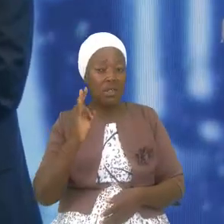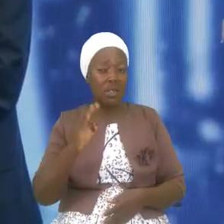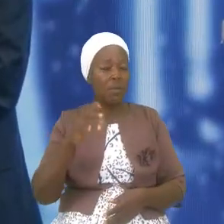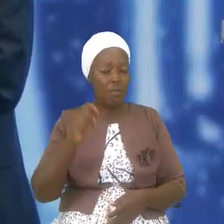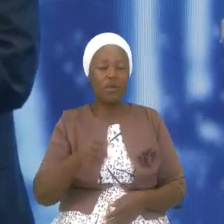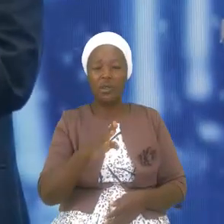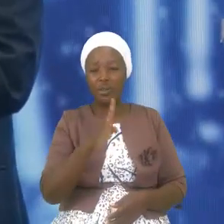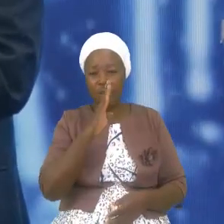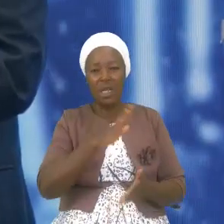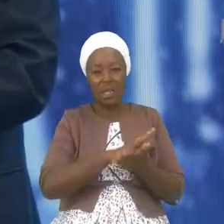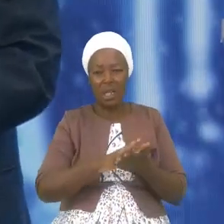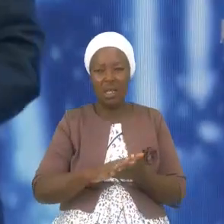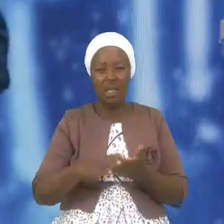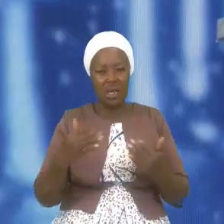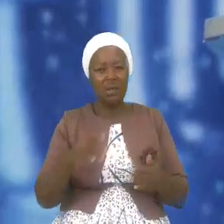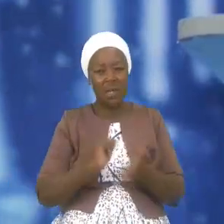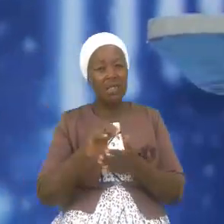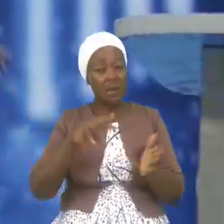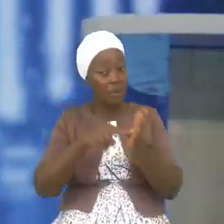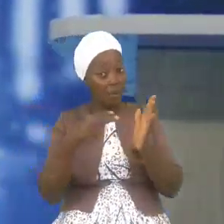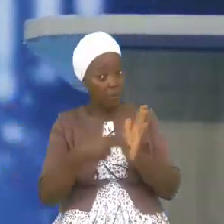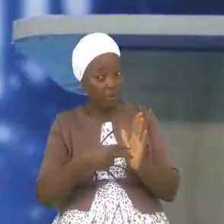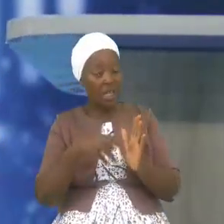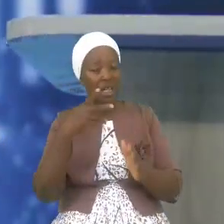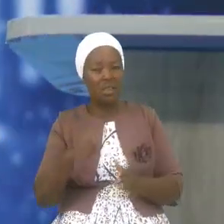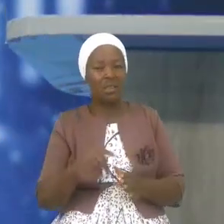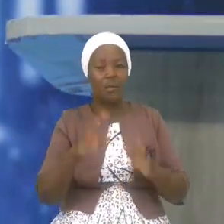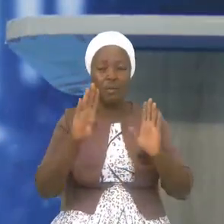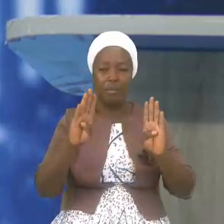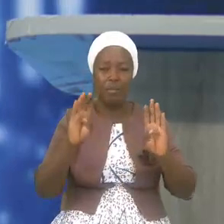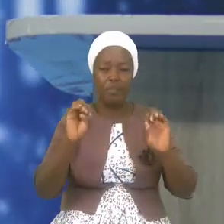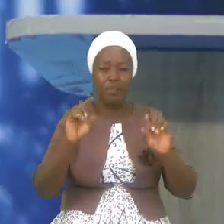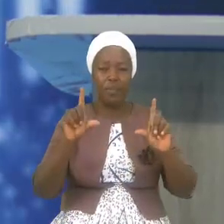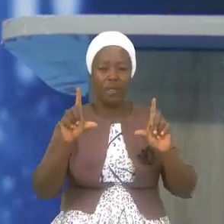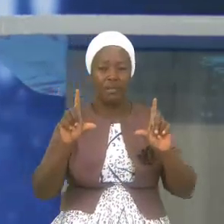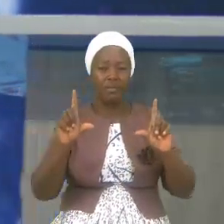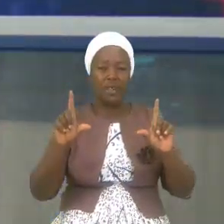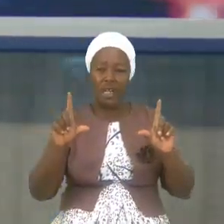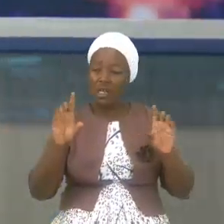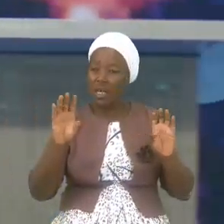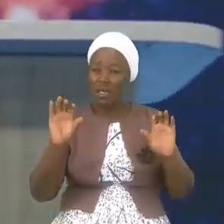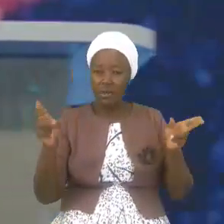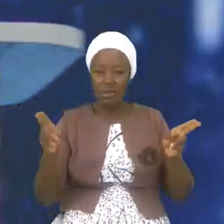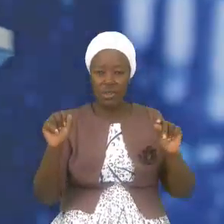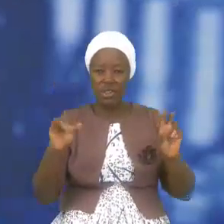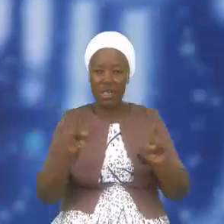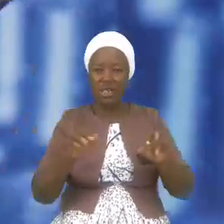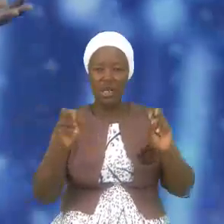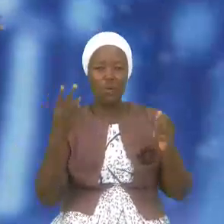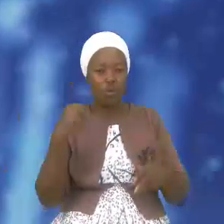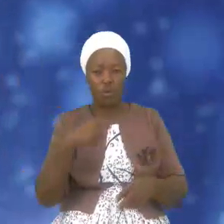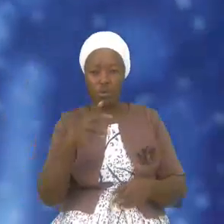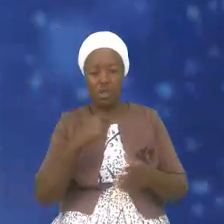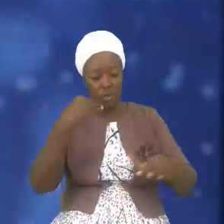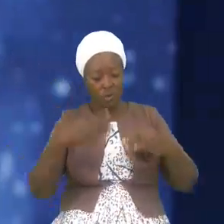of God that had come. He should immediately have fallen on his feet and say, God, I'm sorry for